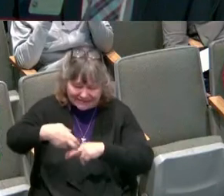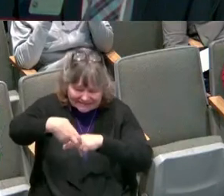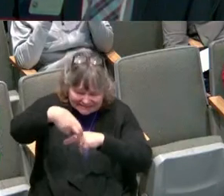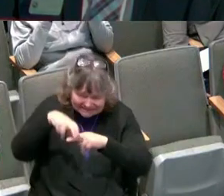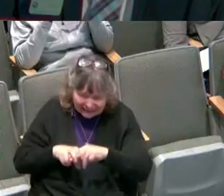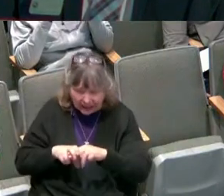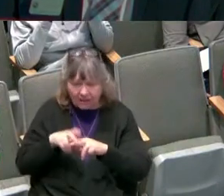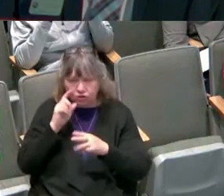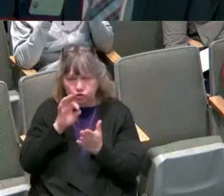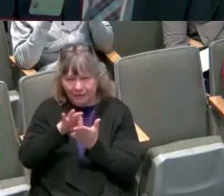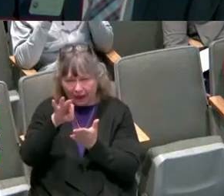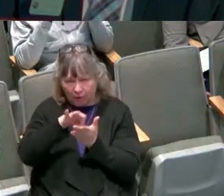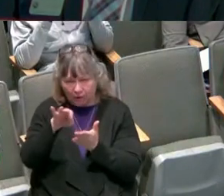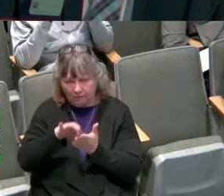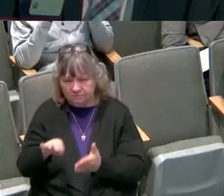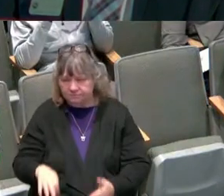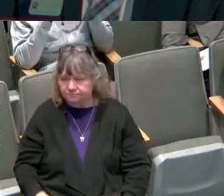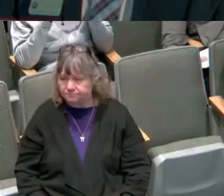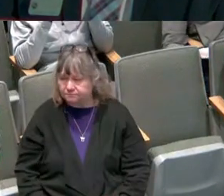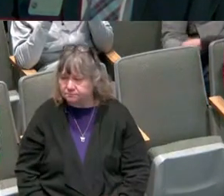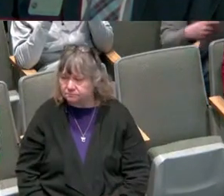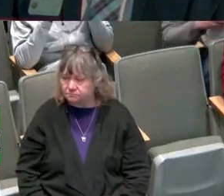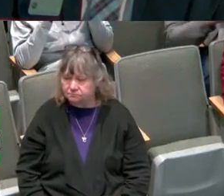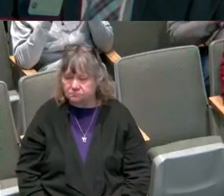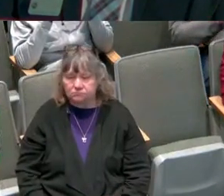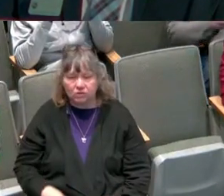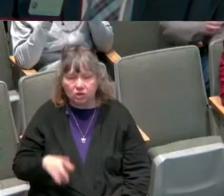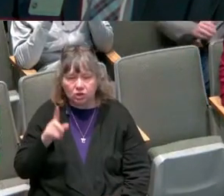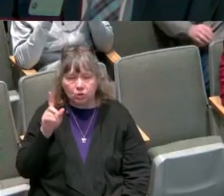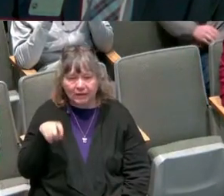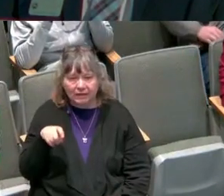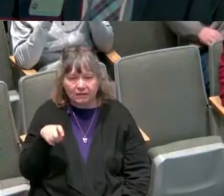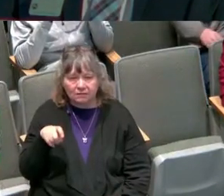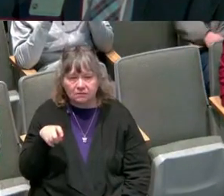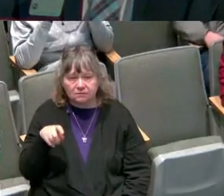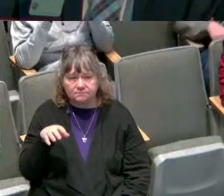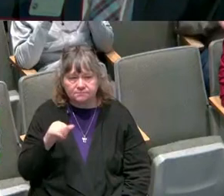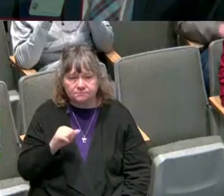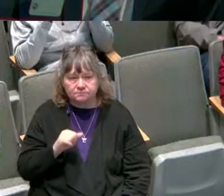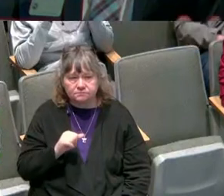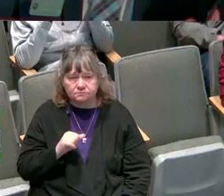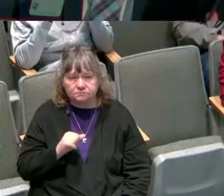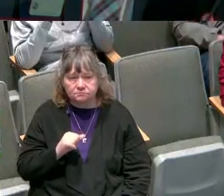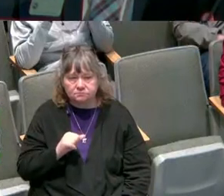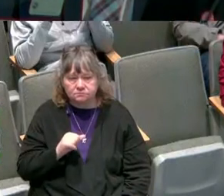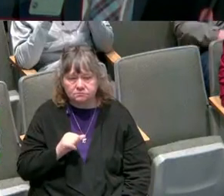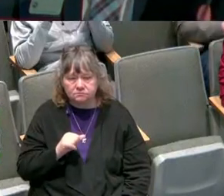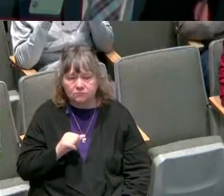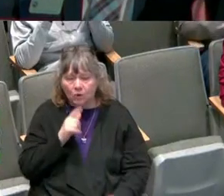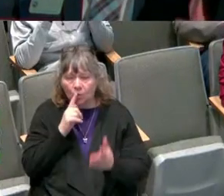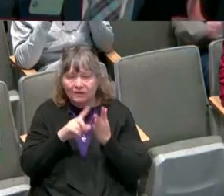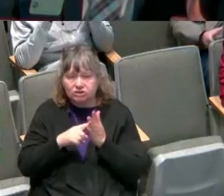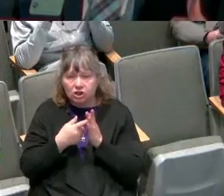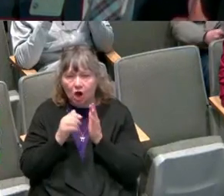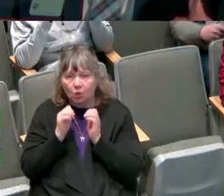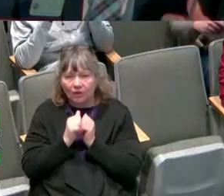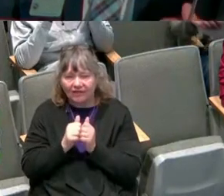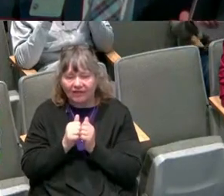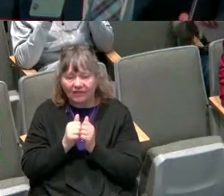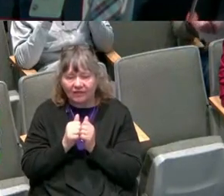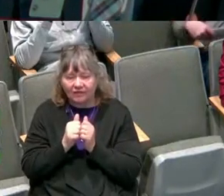in that seat to be counted we'll start with we'll start with